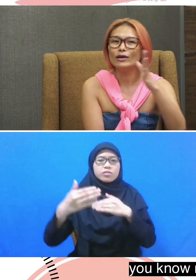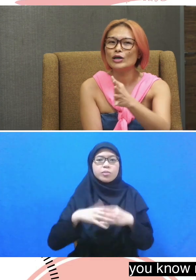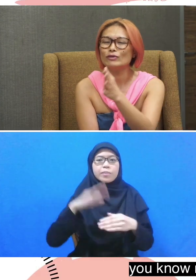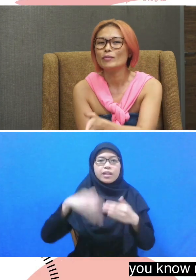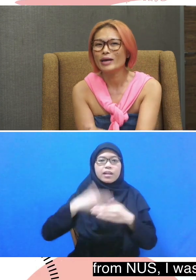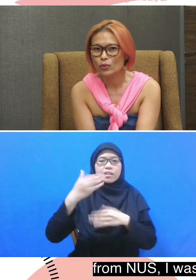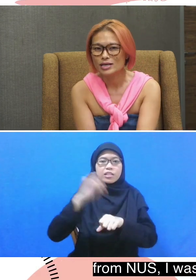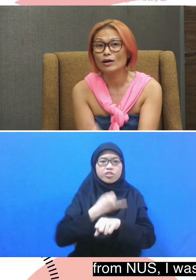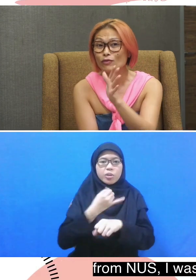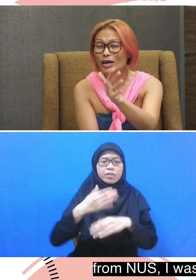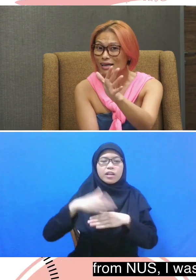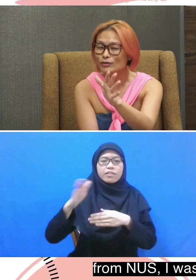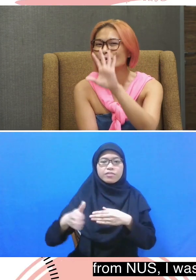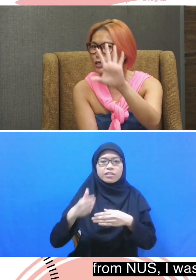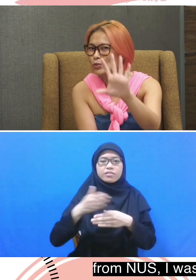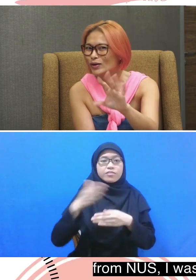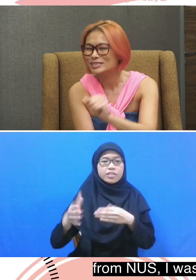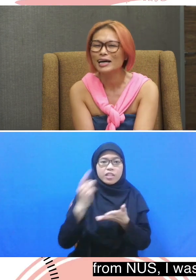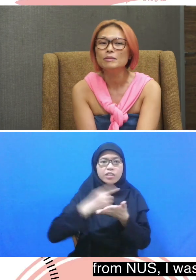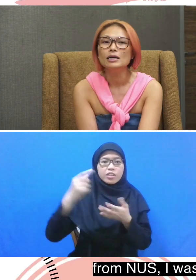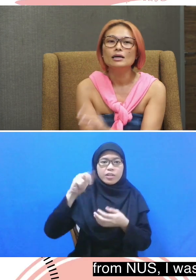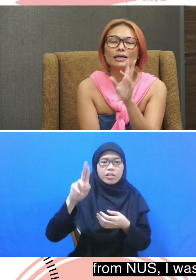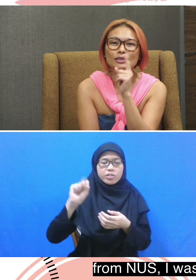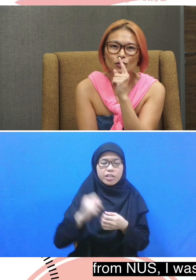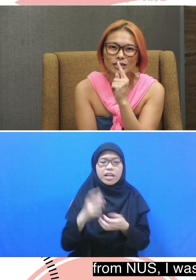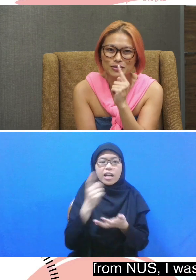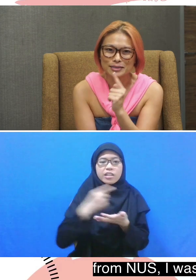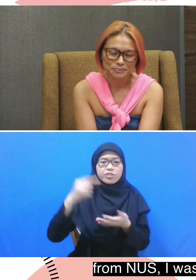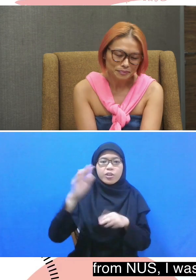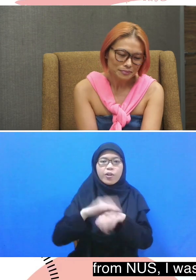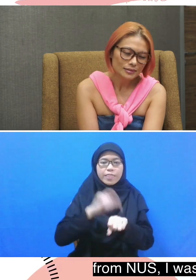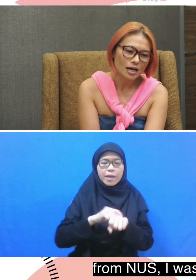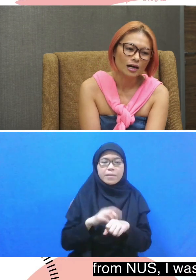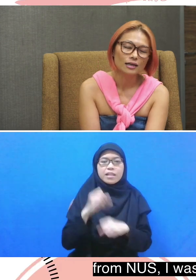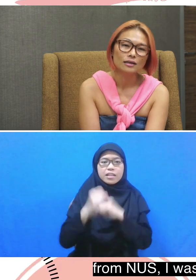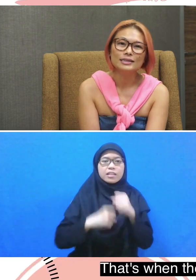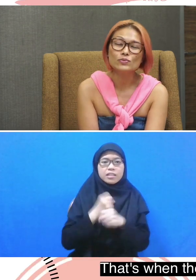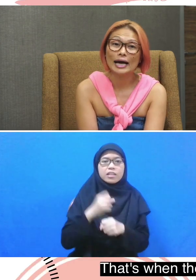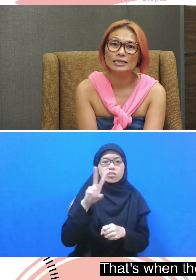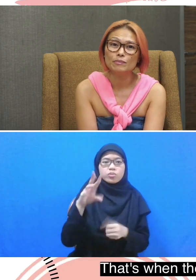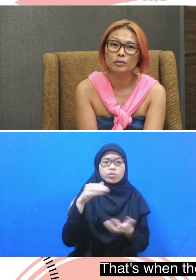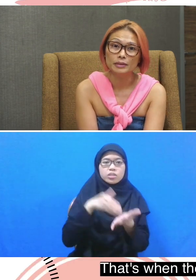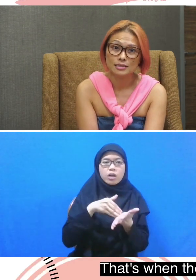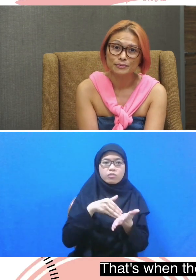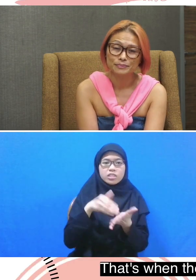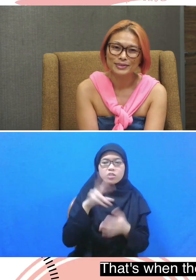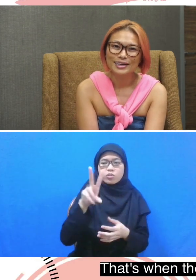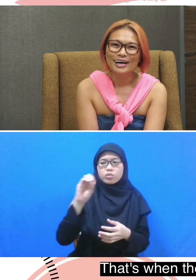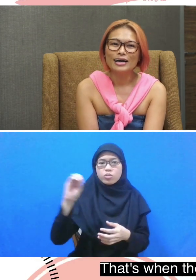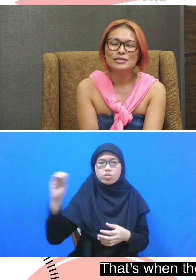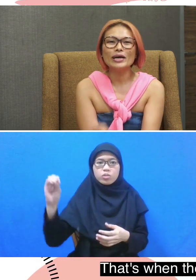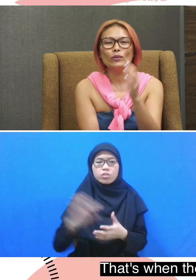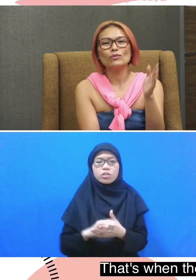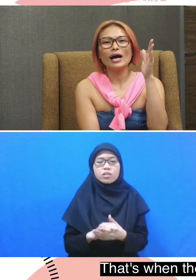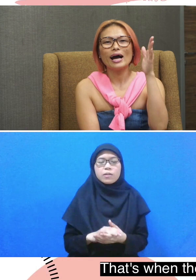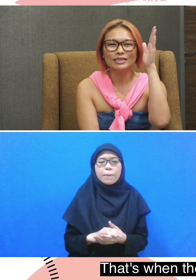after I graduated from NUS, I was very thankful I graduated on time. In year 2000, that's when the IT bubble burst.